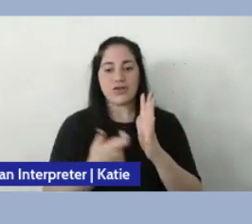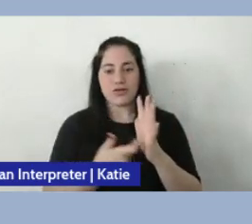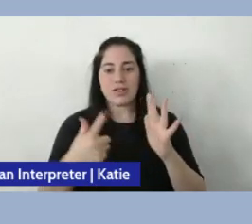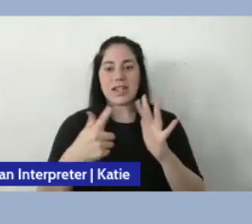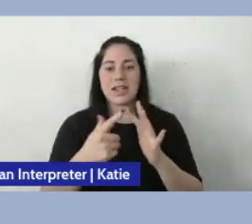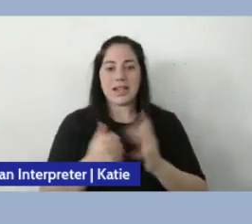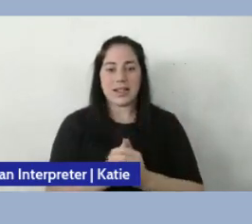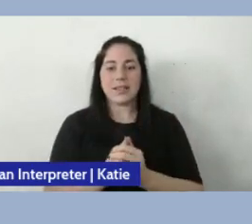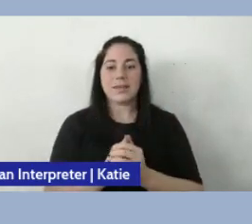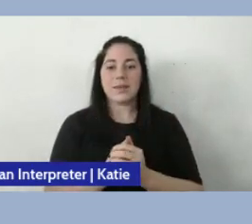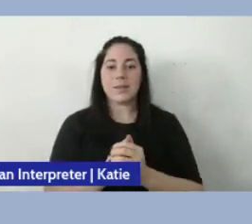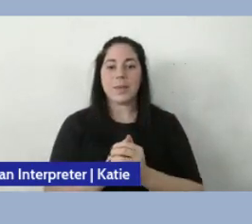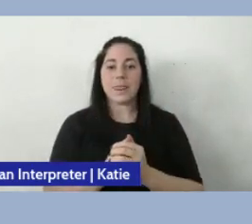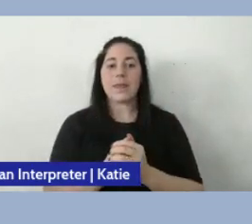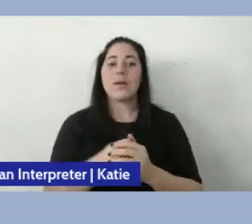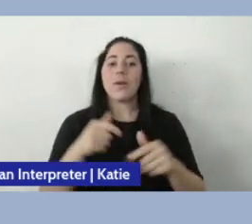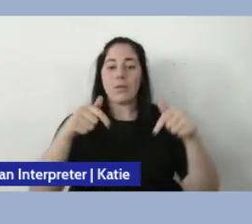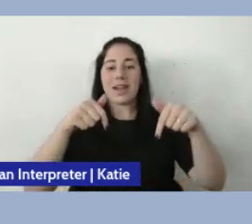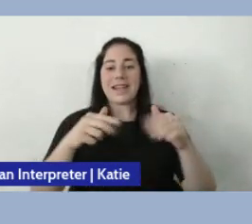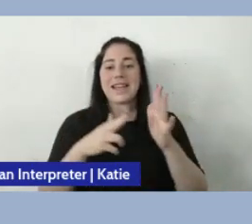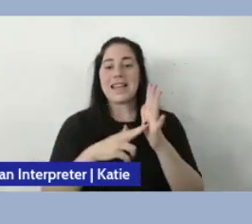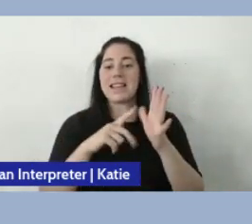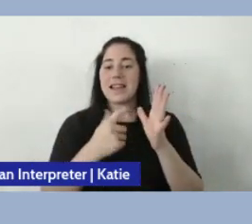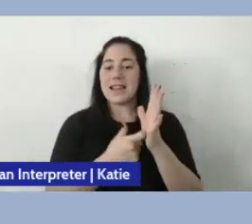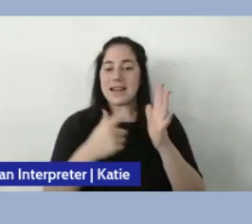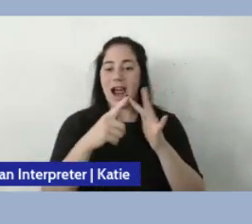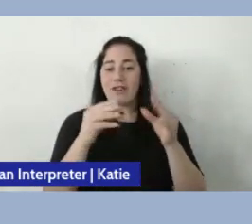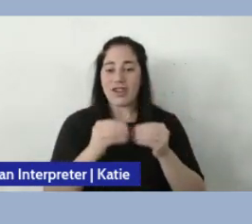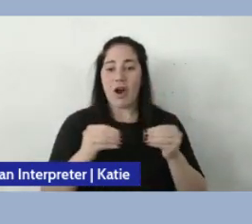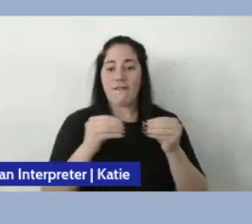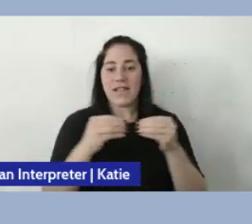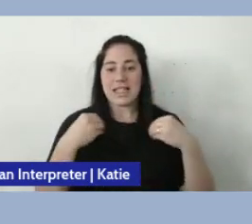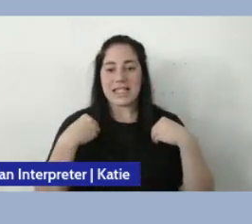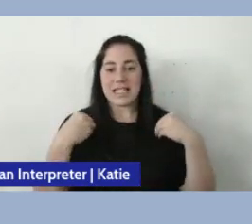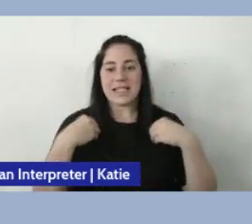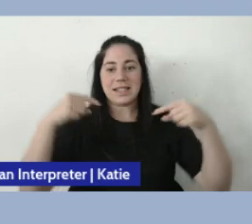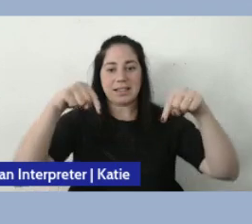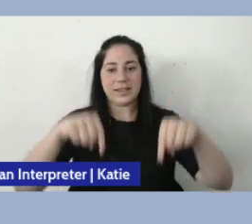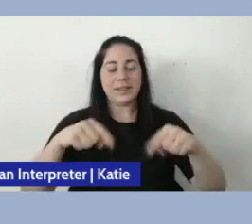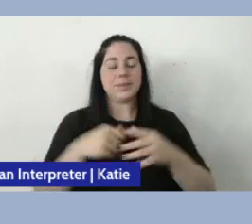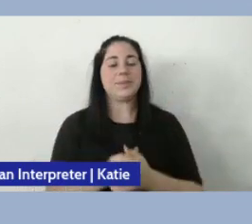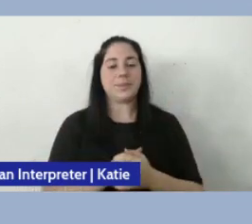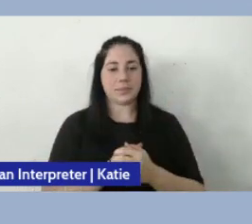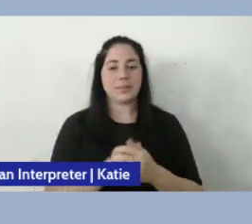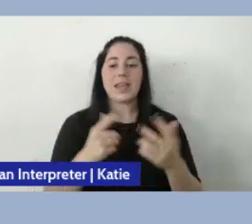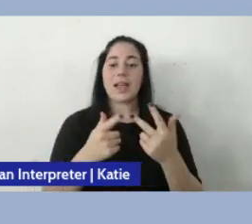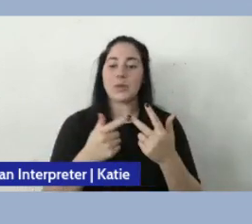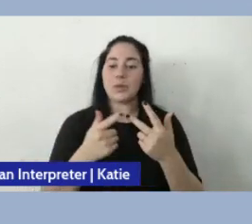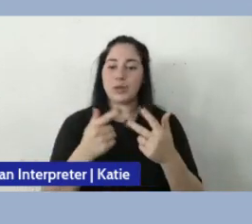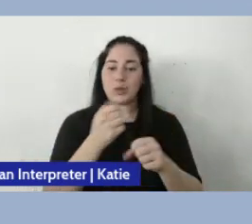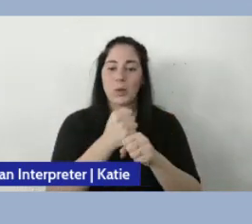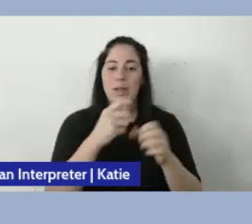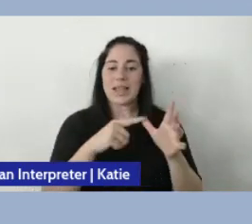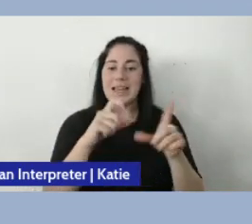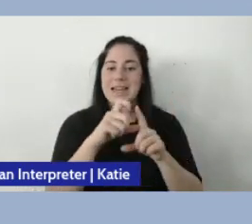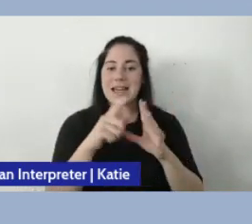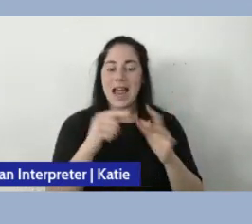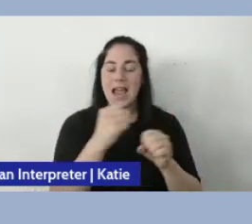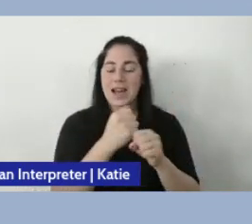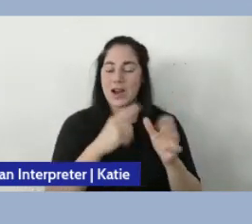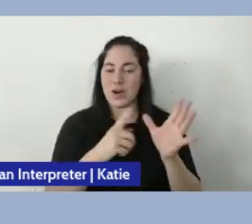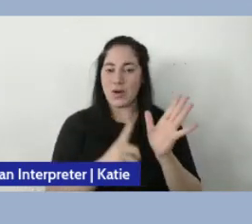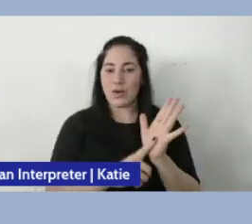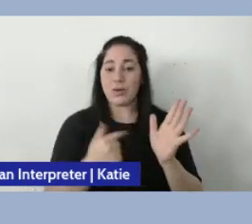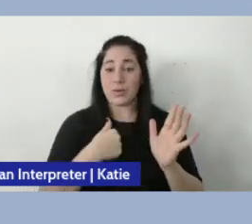the NARI offices are located, and the Gadigal people of the Eora Nation, on whose lands I live and work. We pay